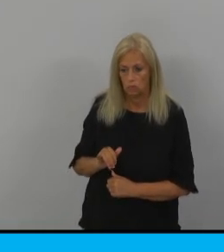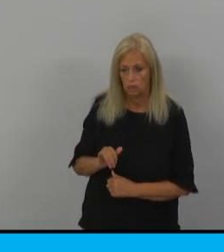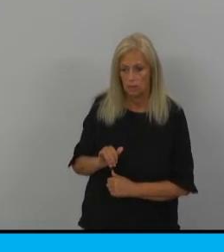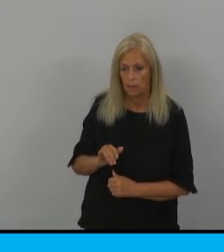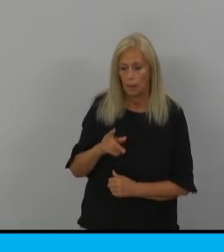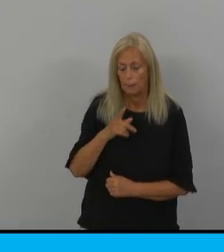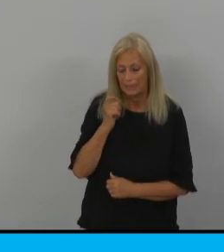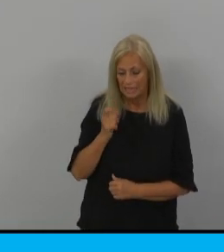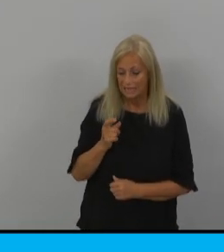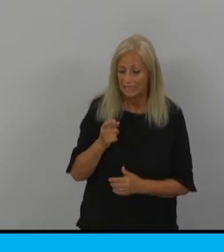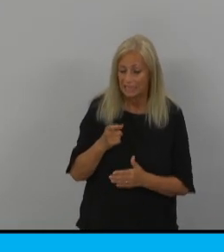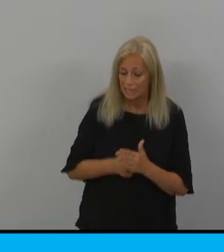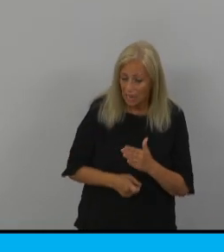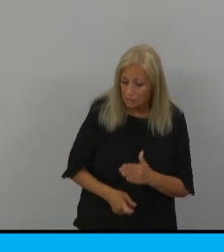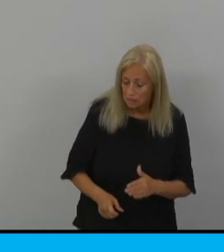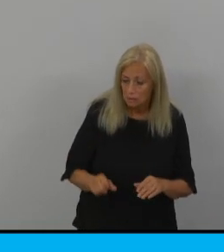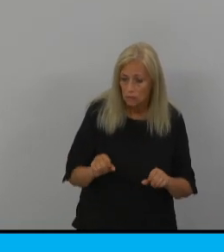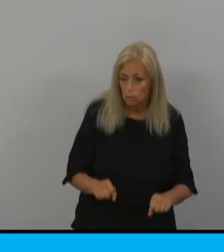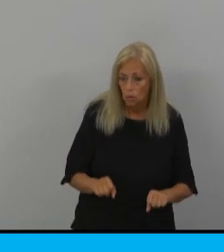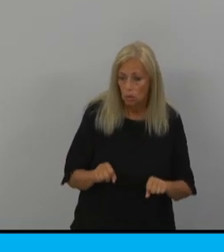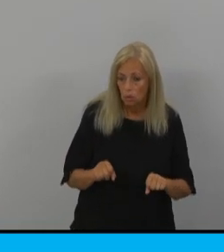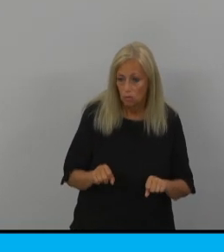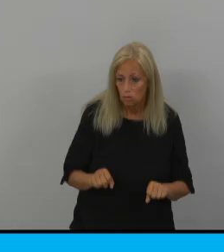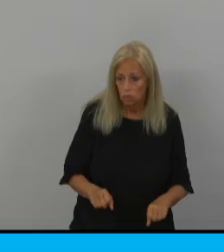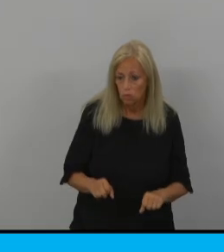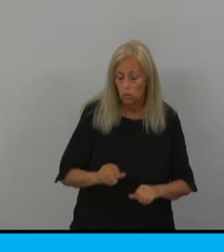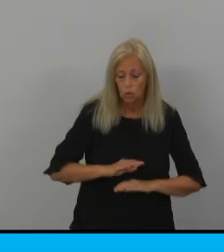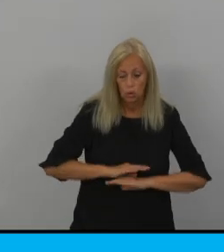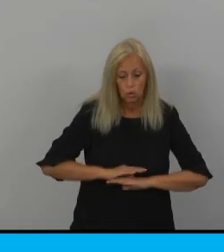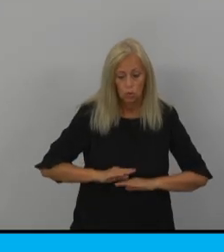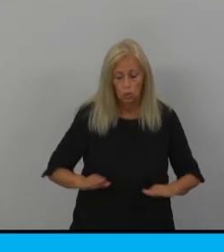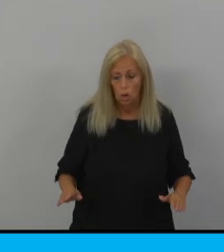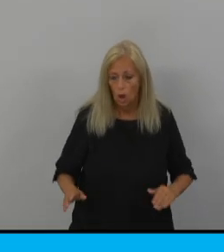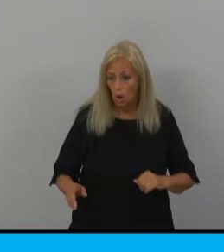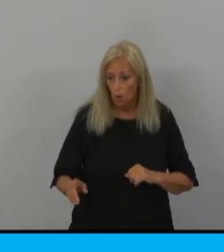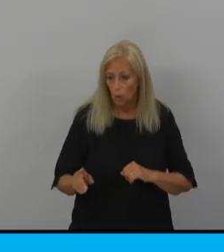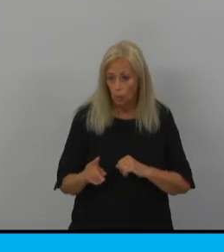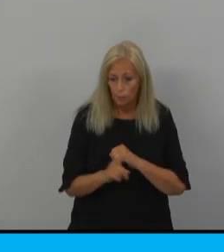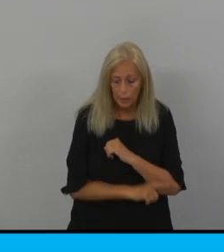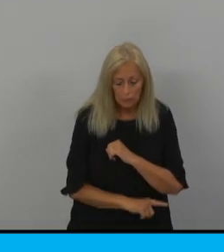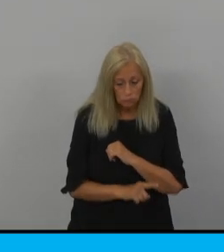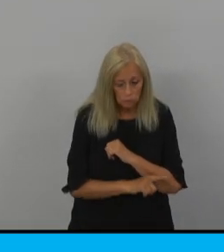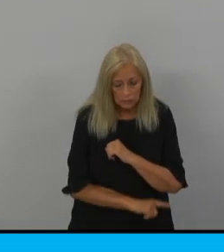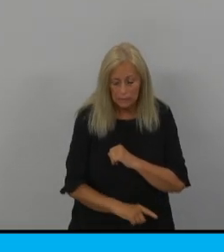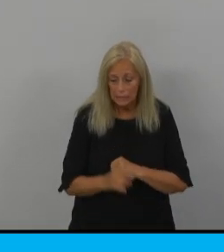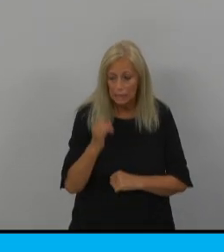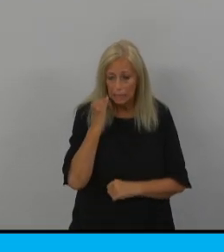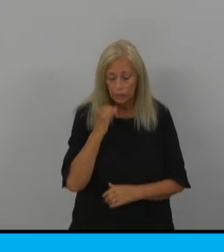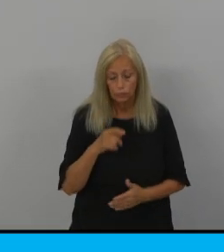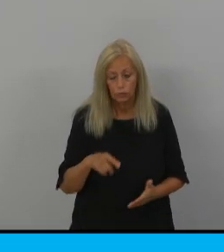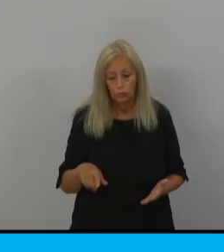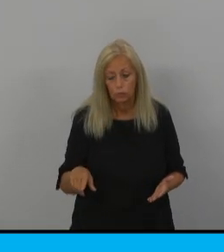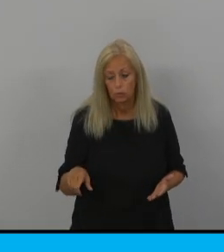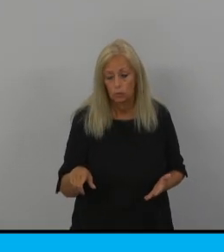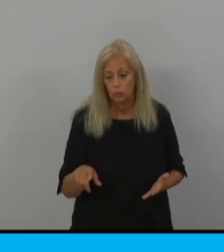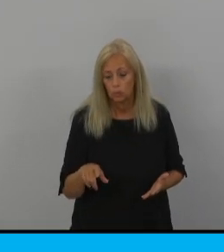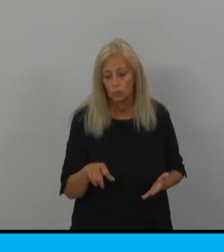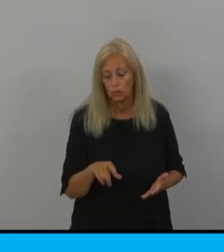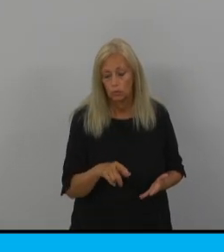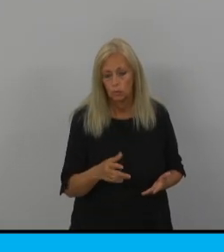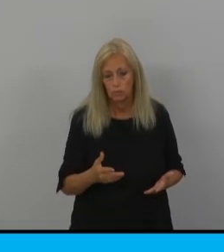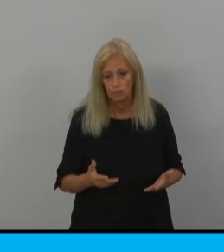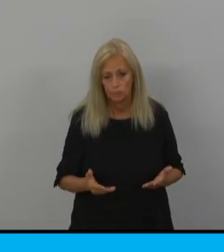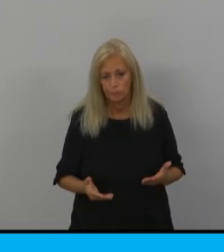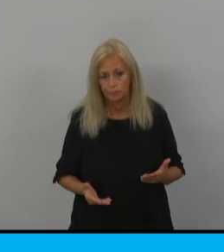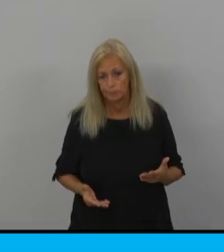Because they're taxable, there is no penalty to where if you were to